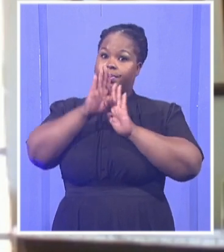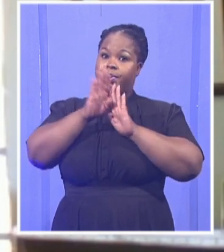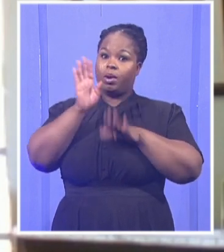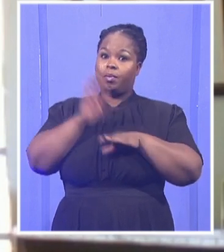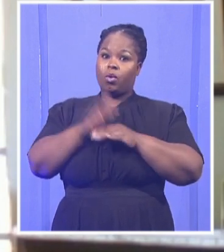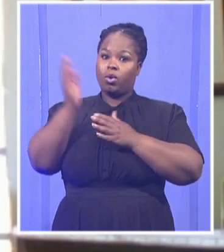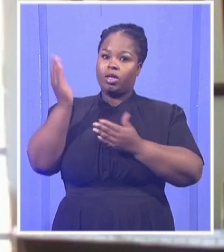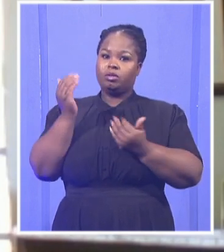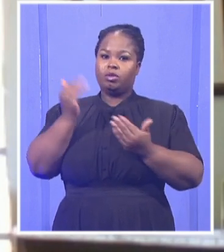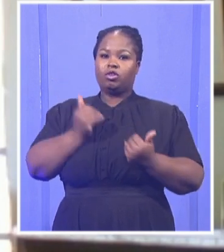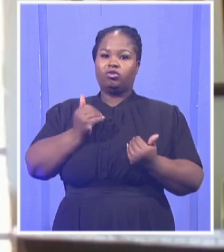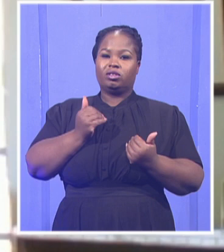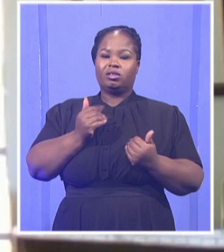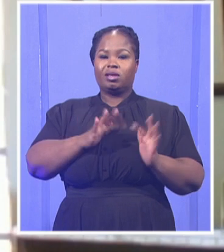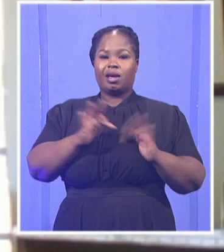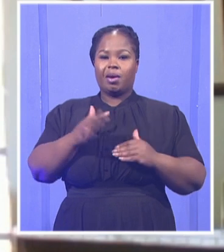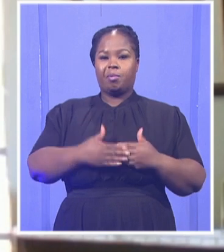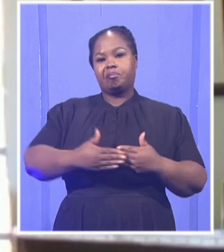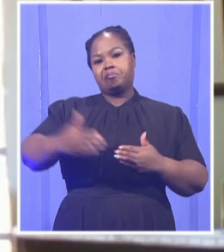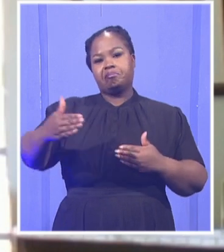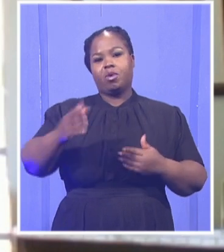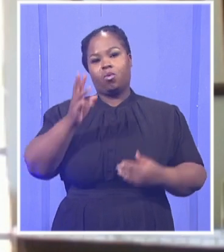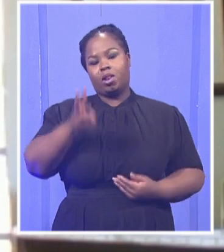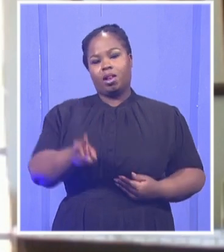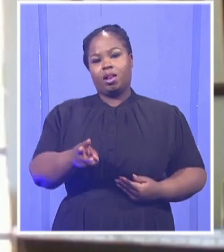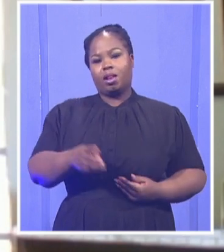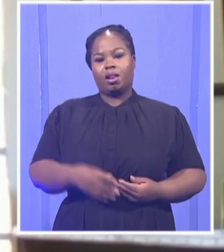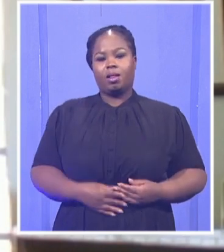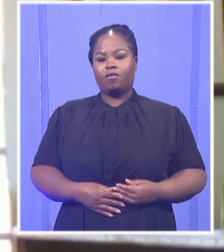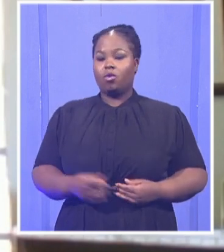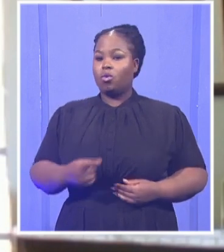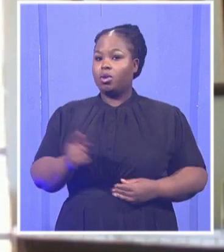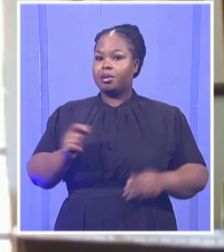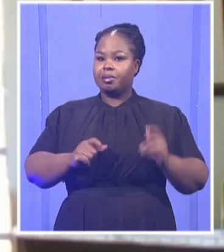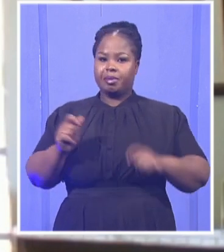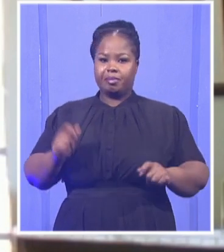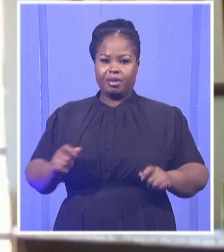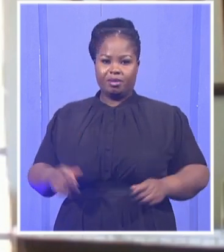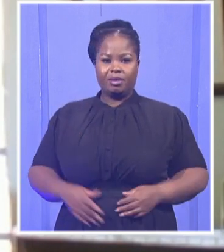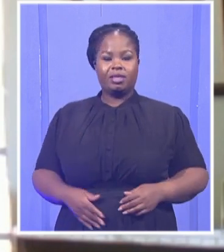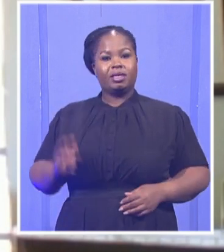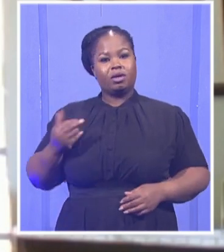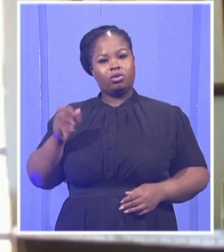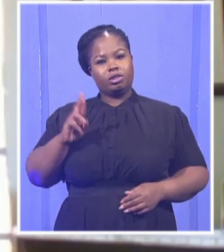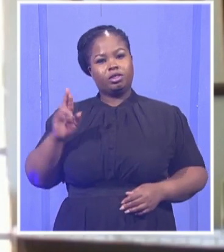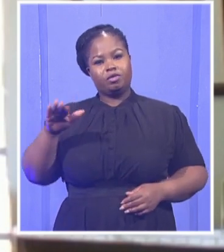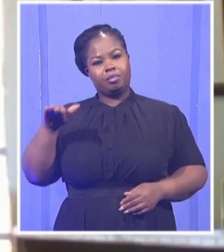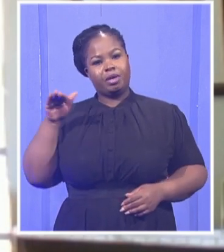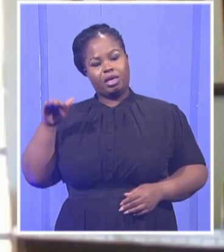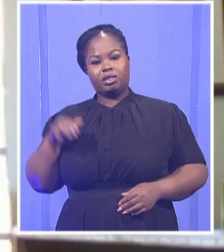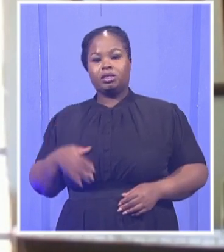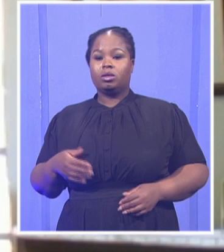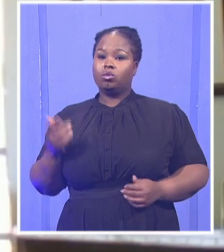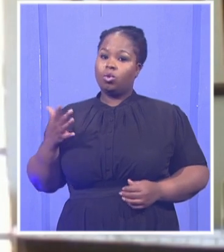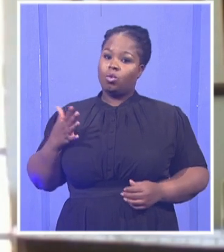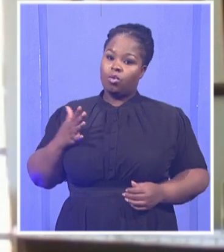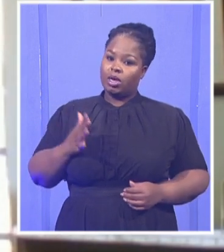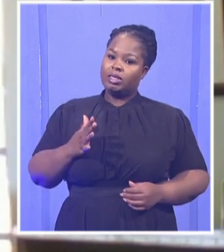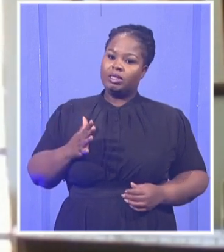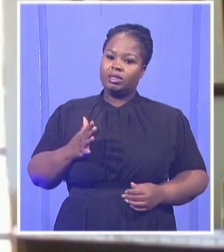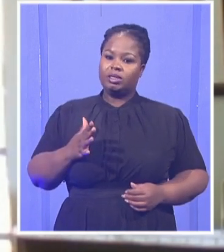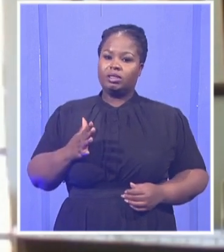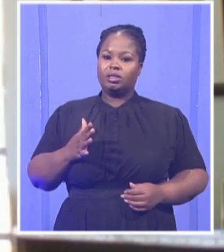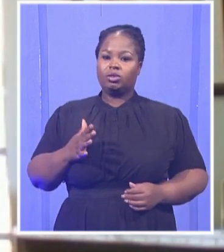of what inflation was going to do by the ordinary man in the street. And so the Reserve Bank clearly wanted to